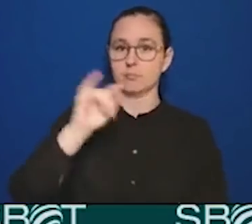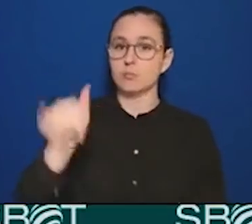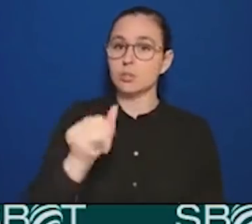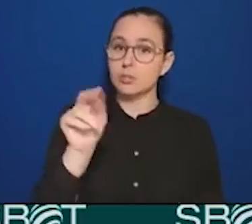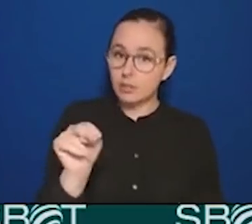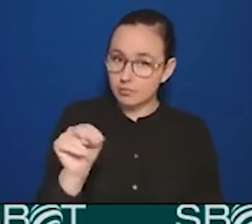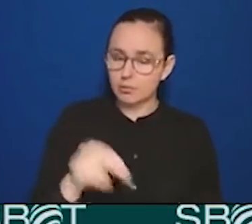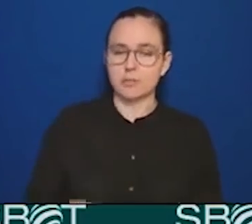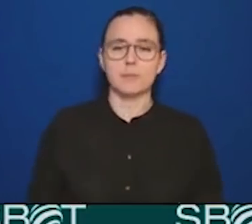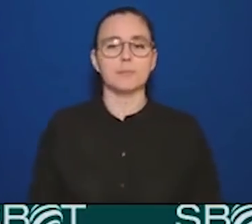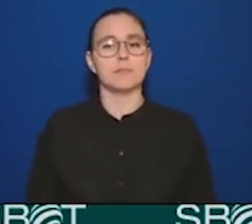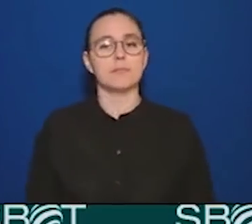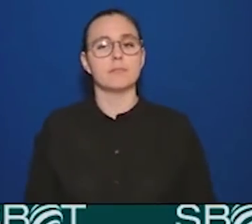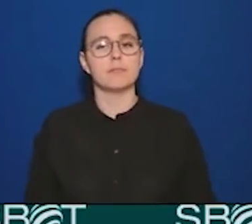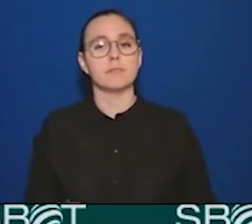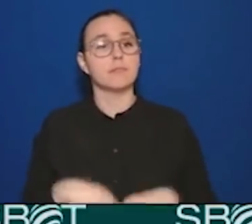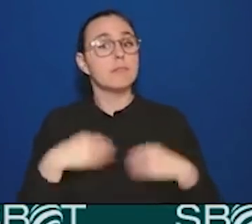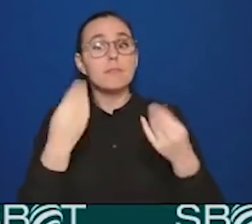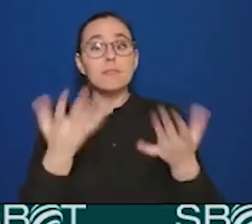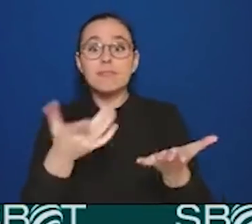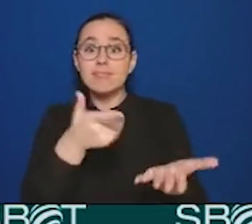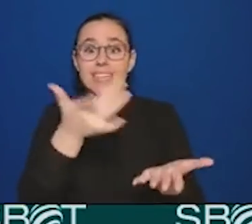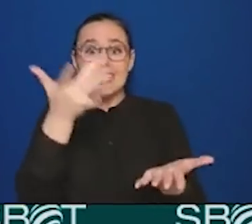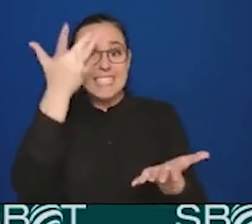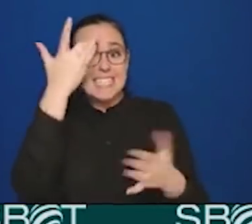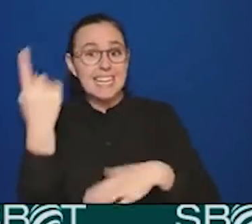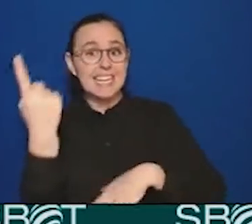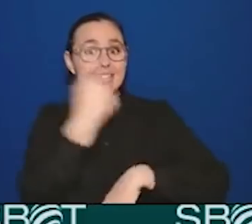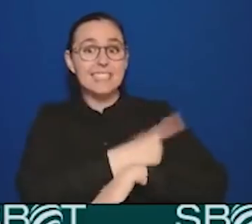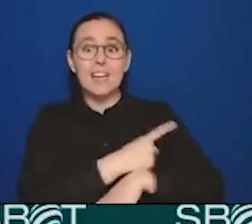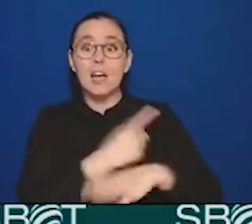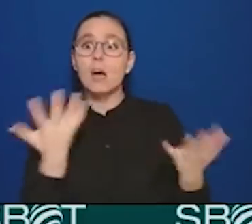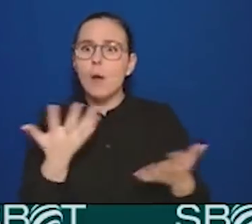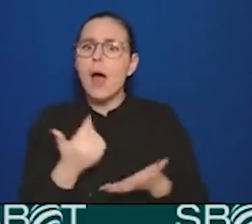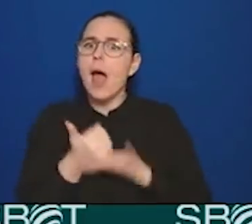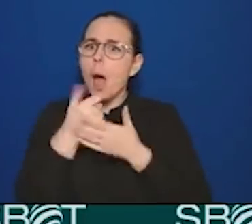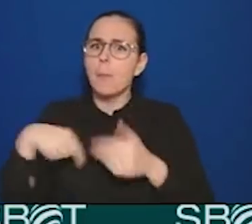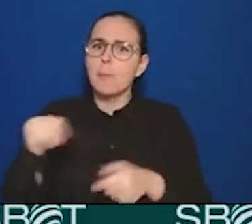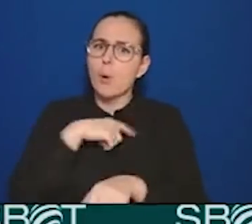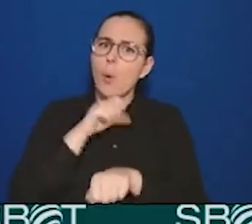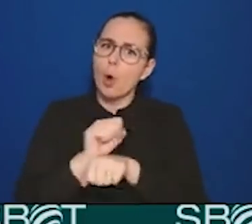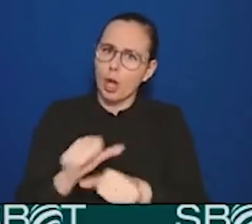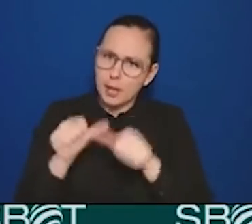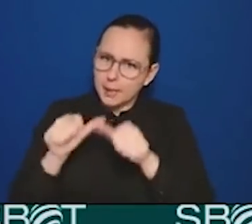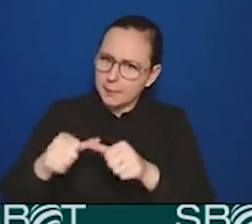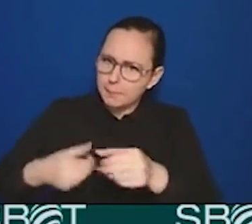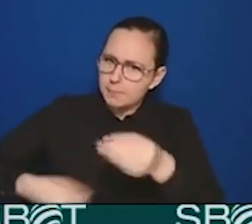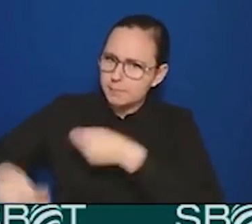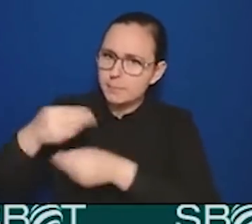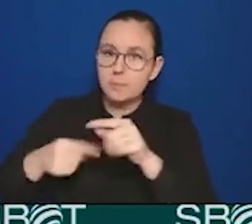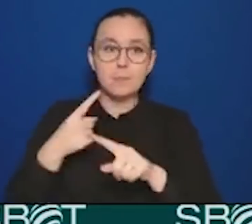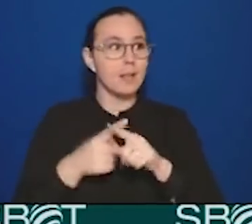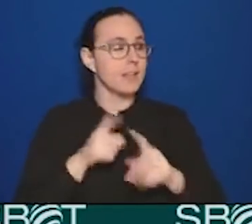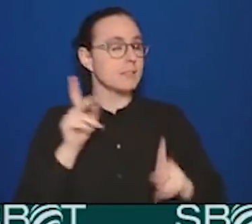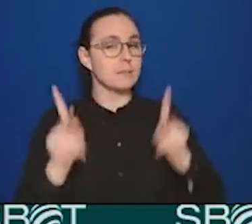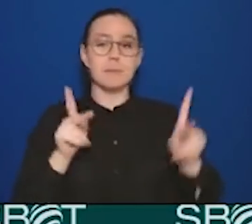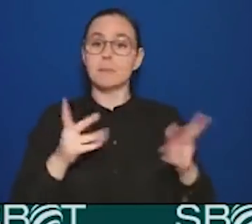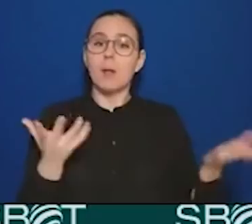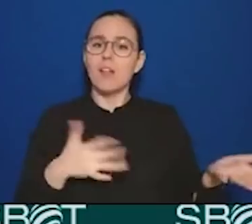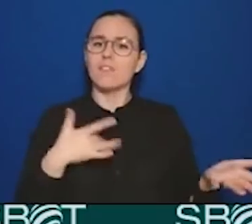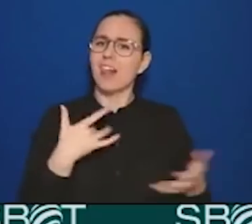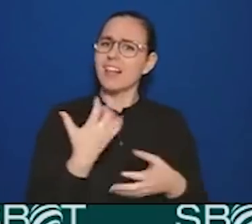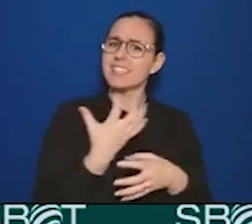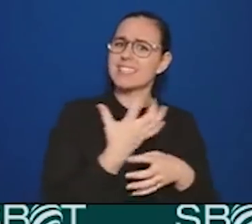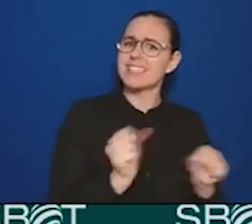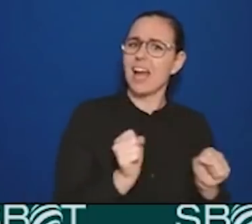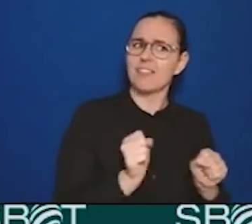increases productivity as well as morale. It's a win-win for workers and for employers.